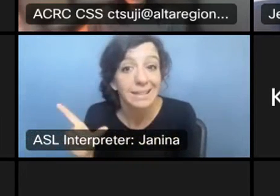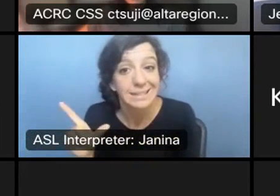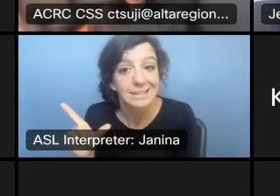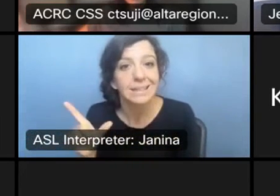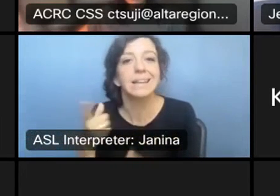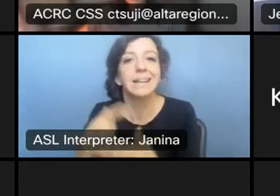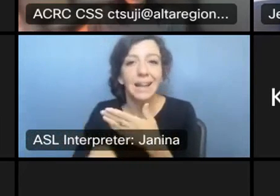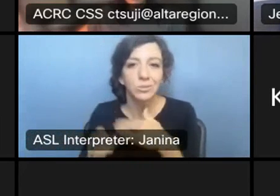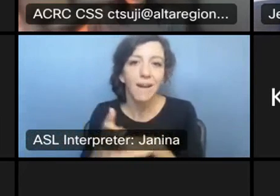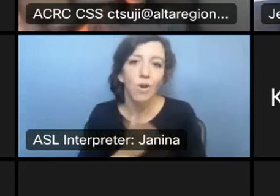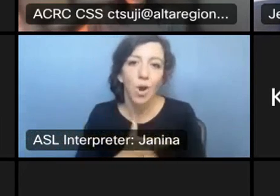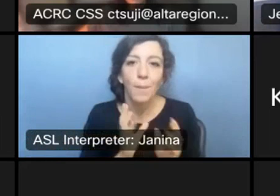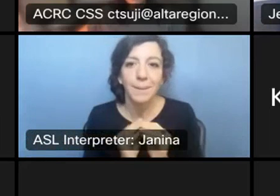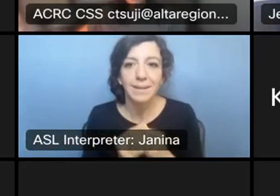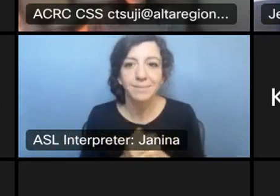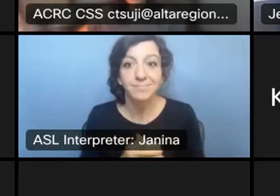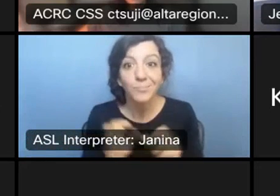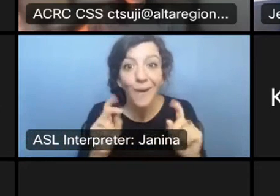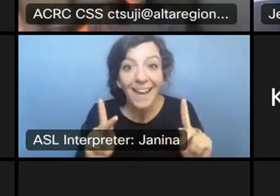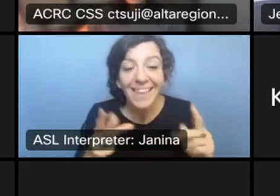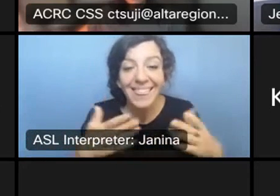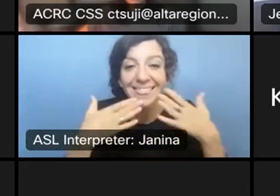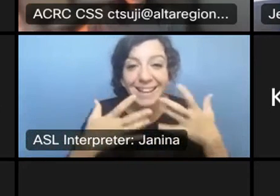meeting. All right. Thank you